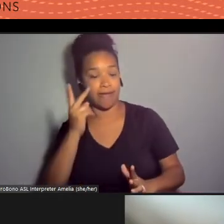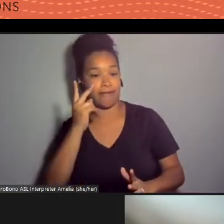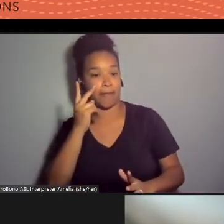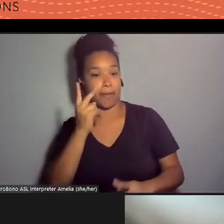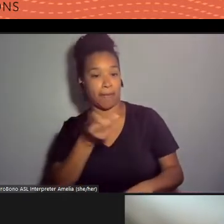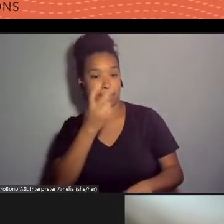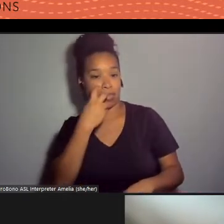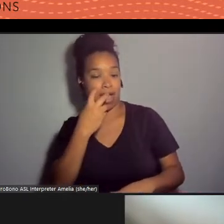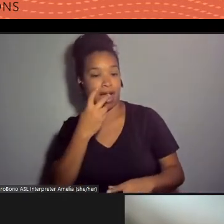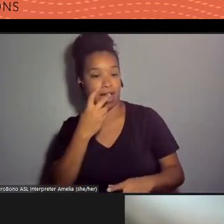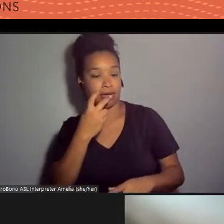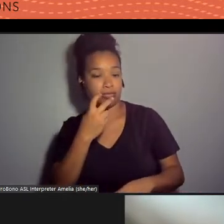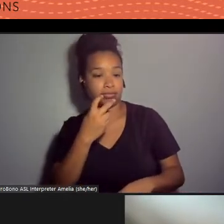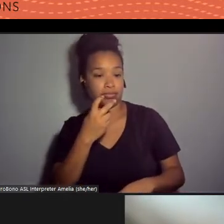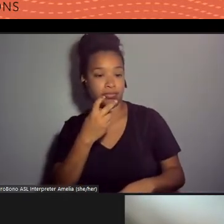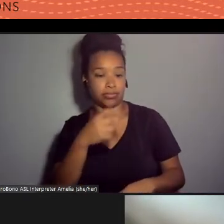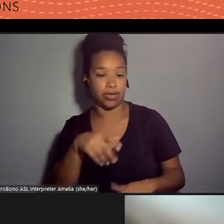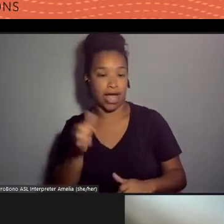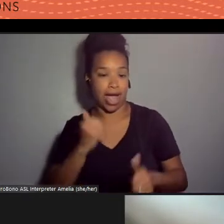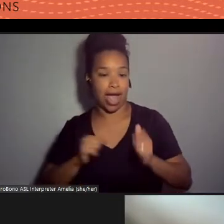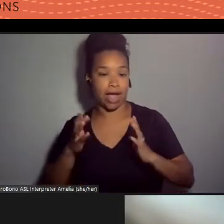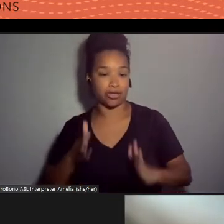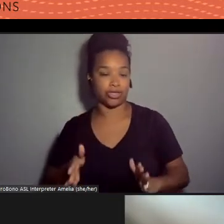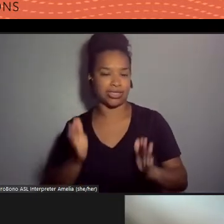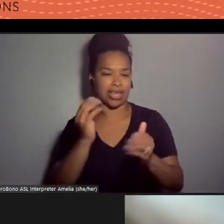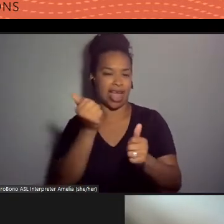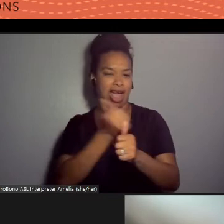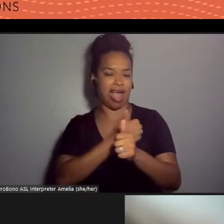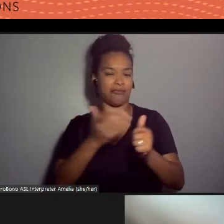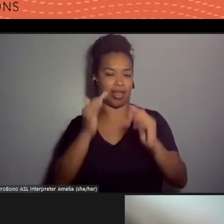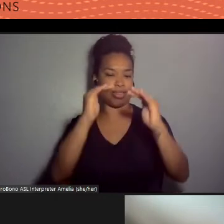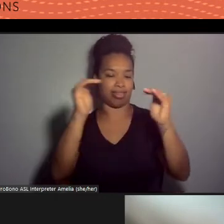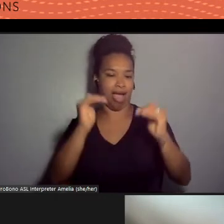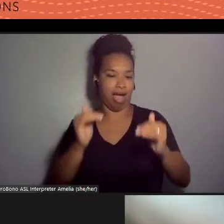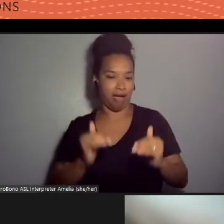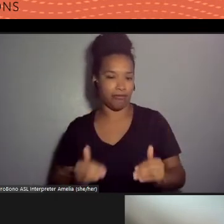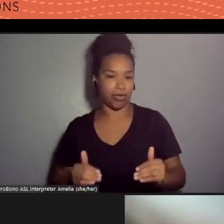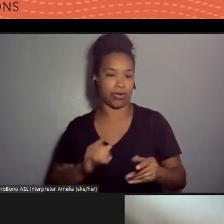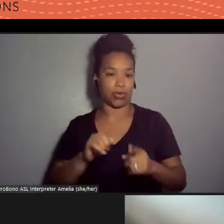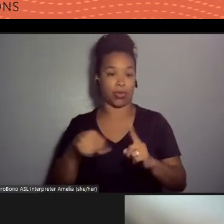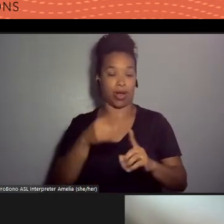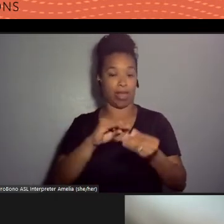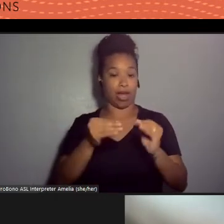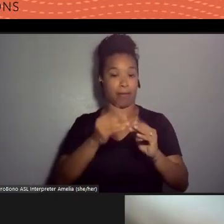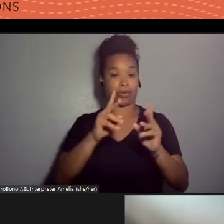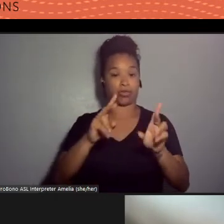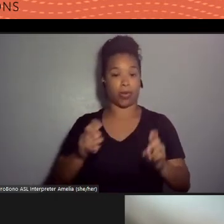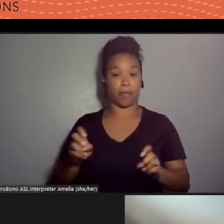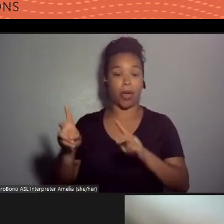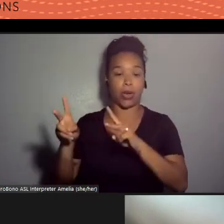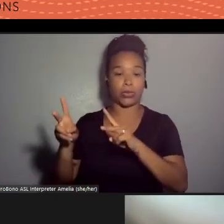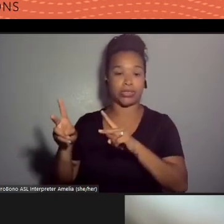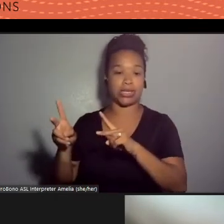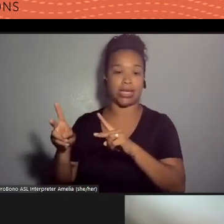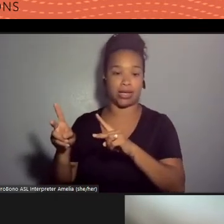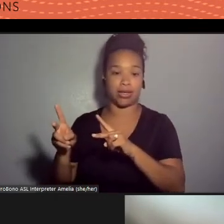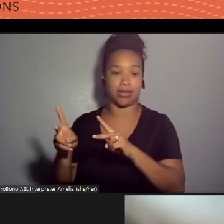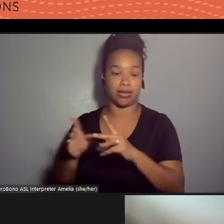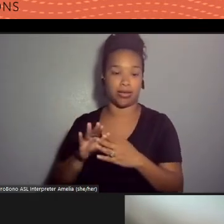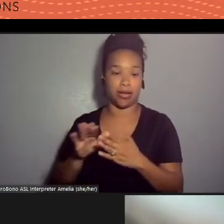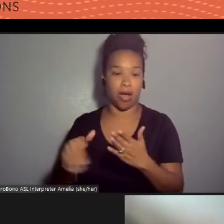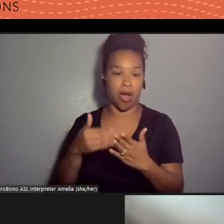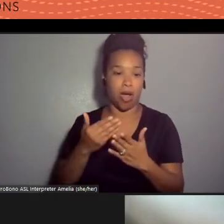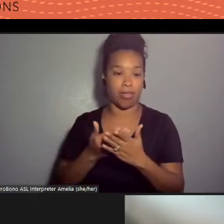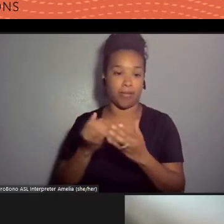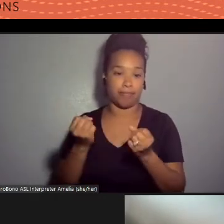every level. So I think the offering there, which was a shock to me when these numbers were posted all those many, many